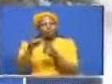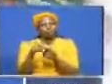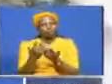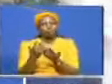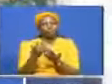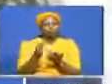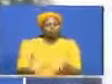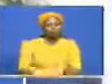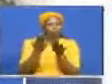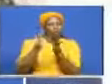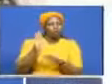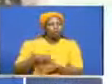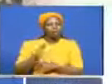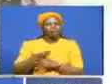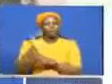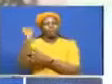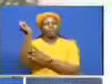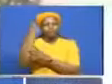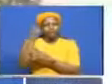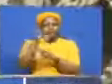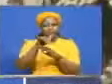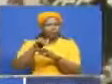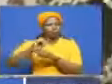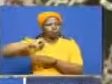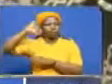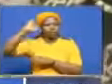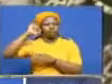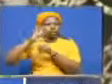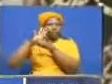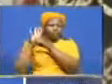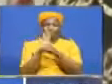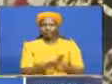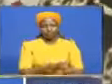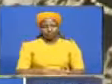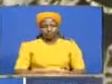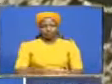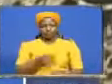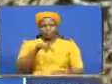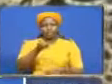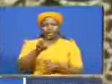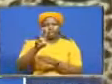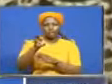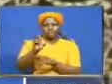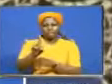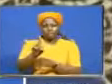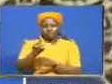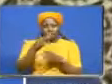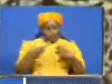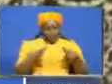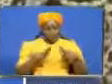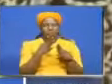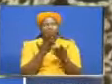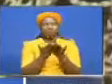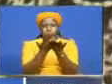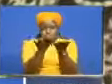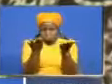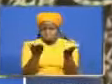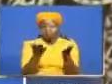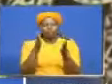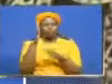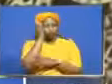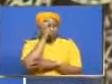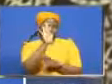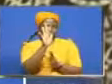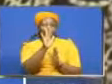Kenyan woman from political marginalization. So PWDs, wherever you are countrywide, just know that your issues have been captured by